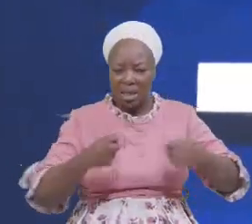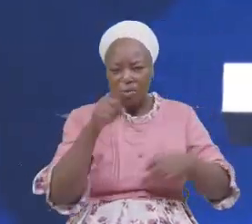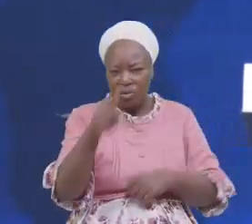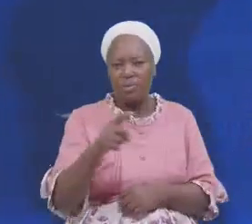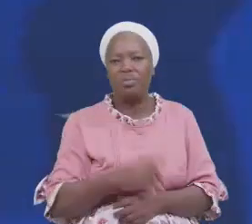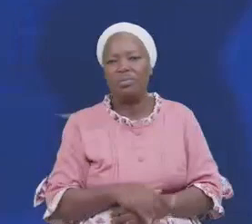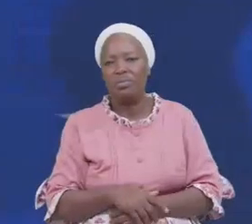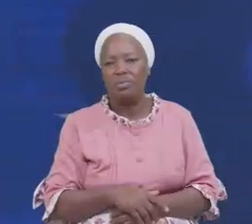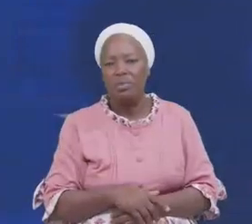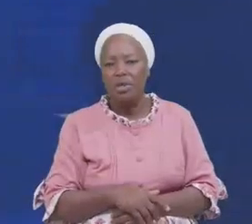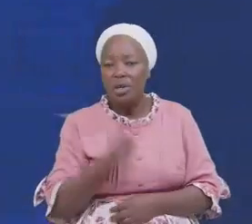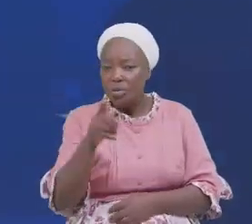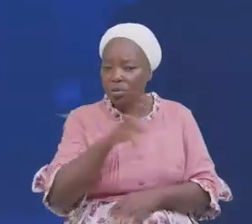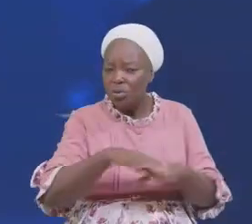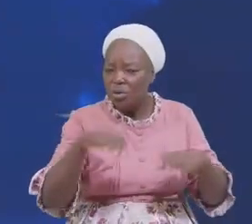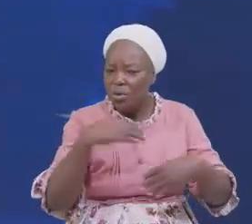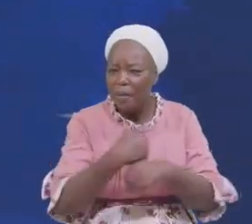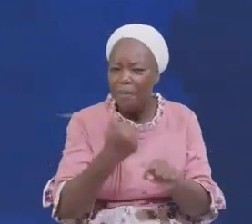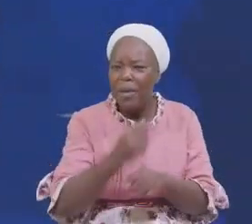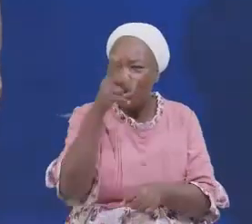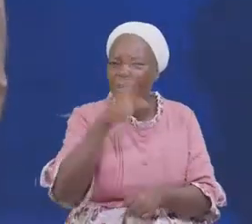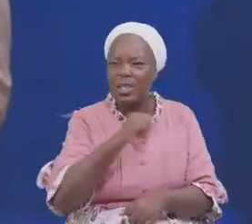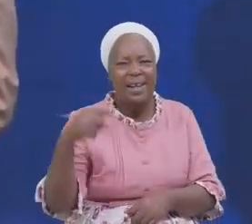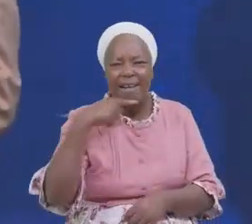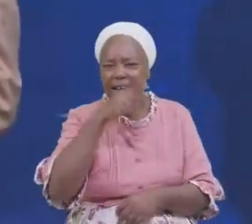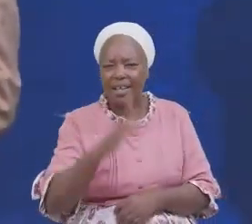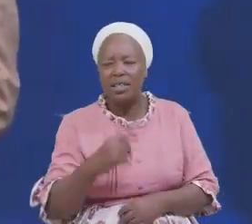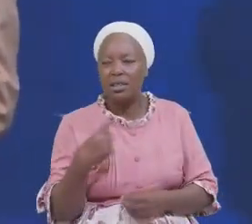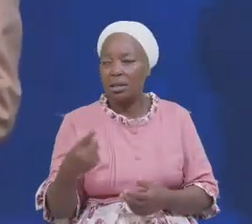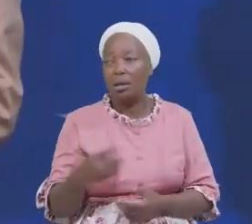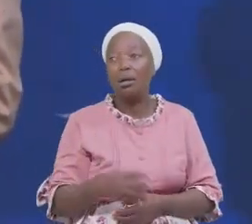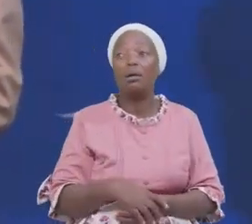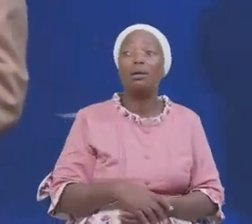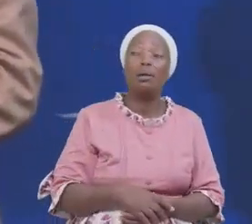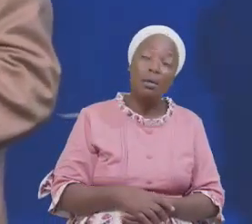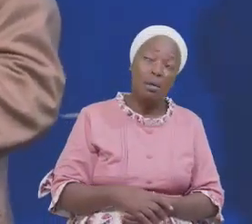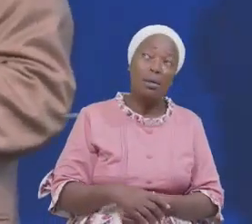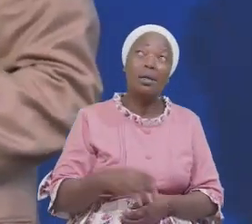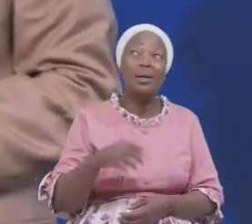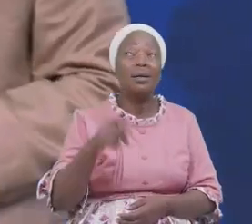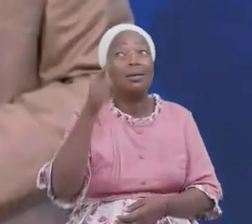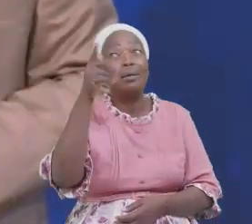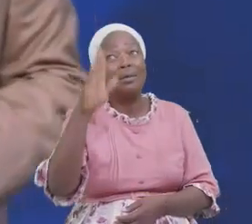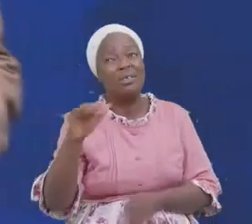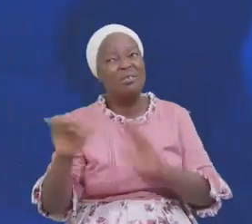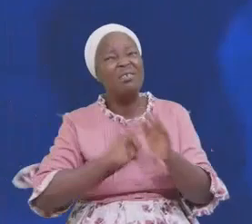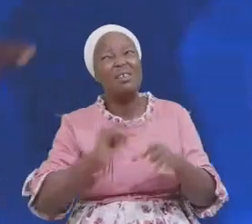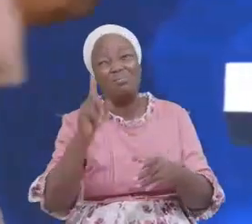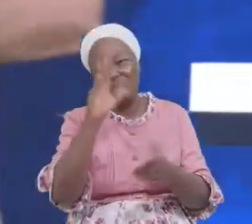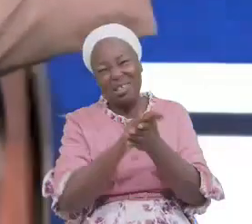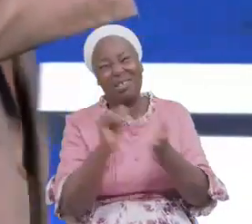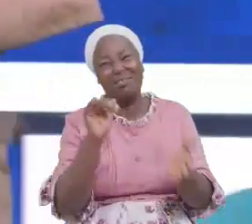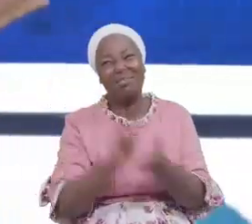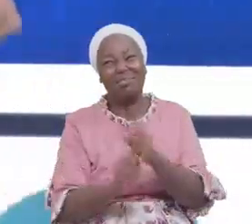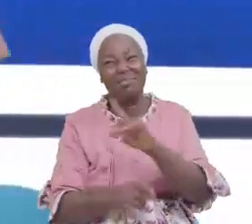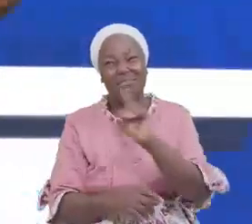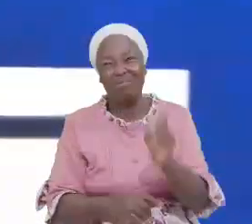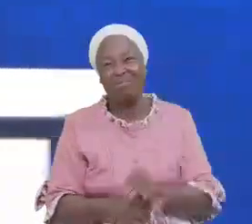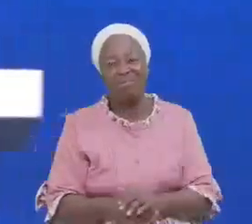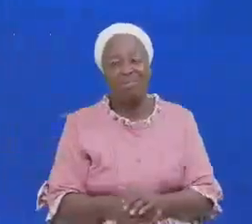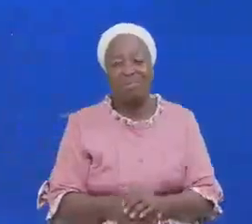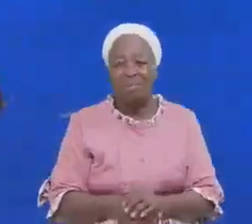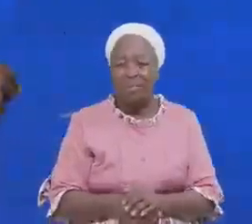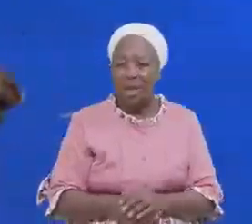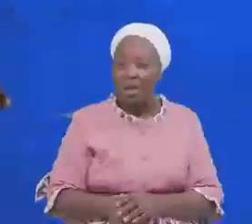You won't make God a liar and say, do I believe that? He says, I